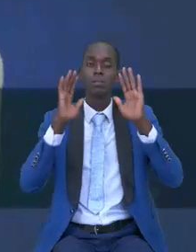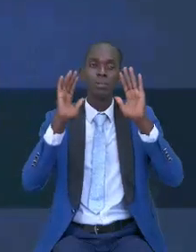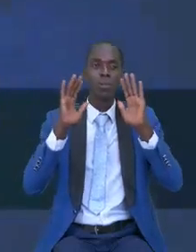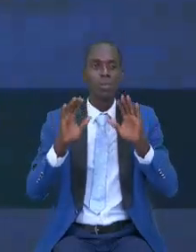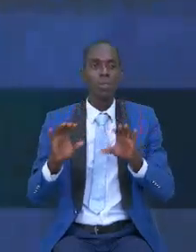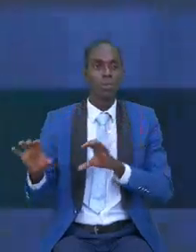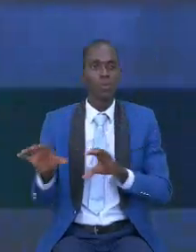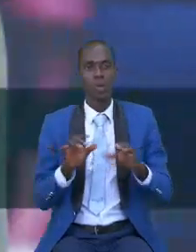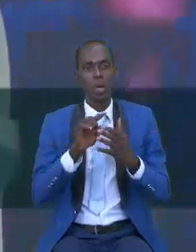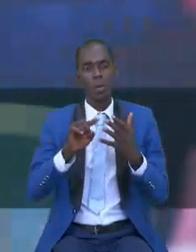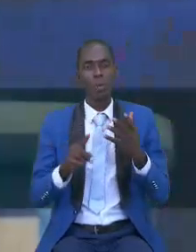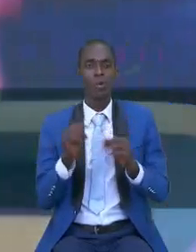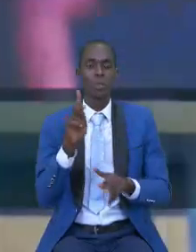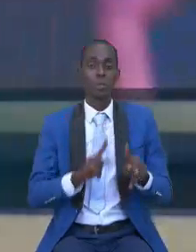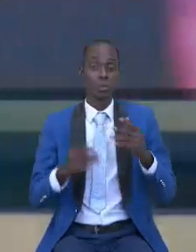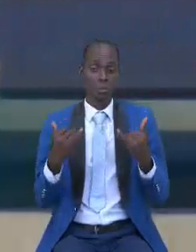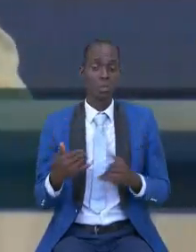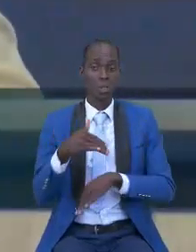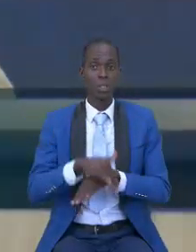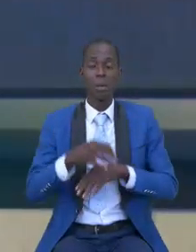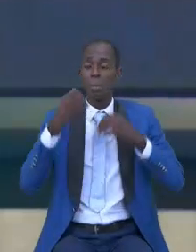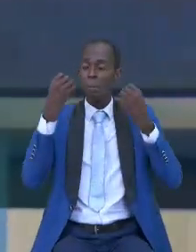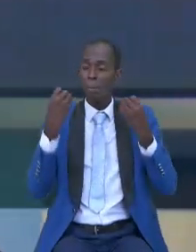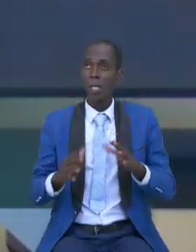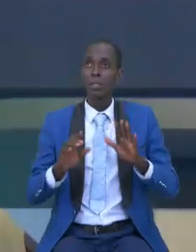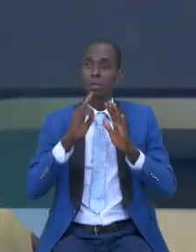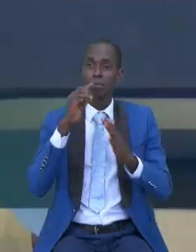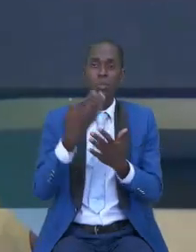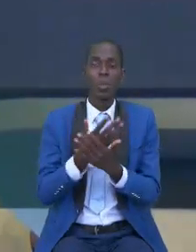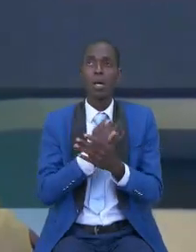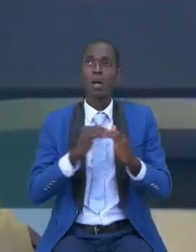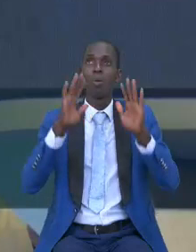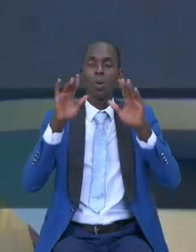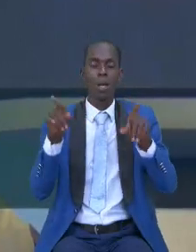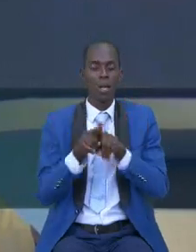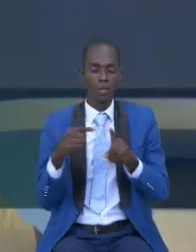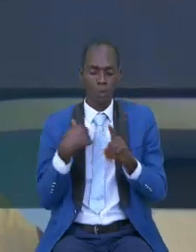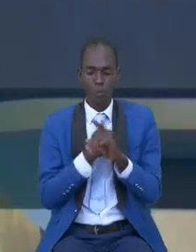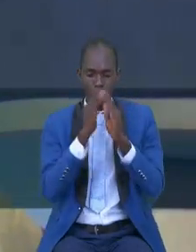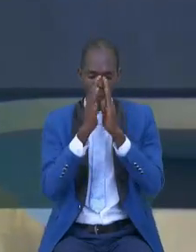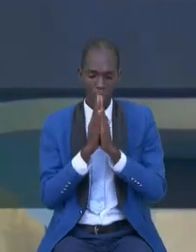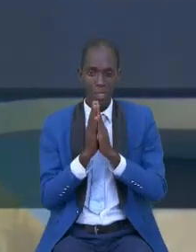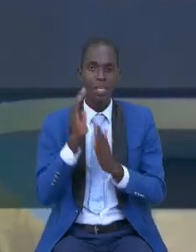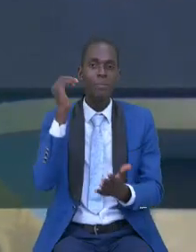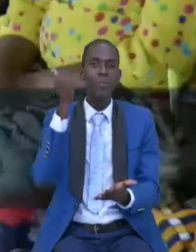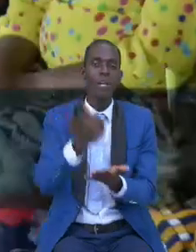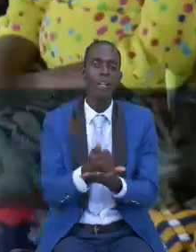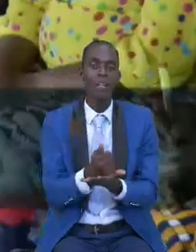the people. Tonight, many signs and wonders as we pray. Amen.